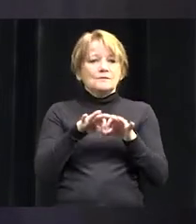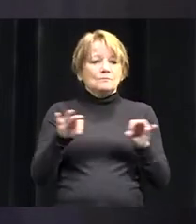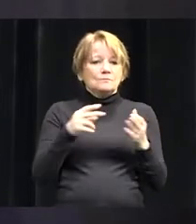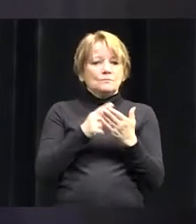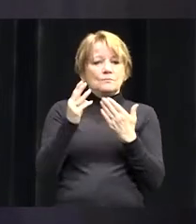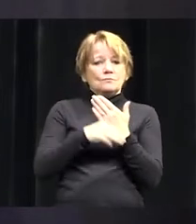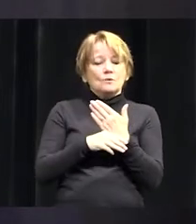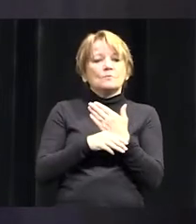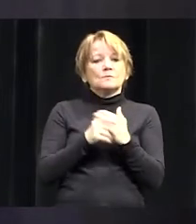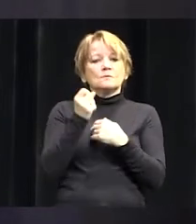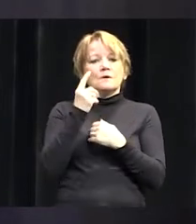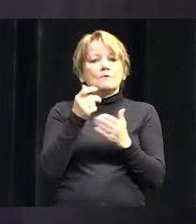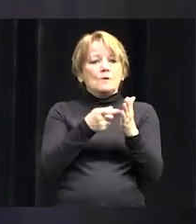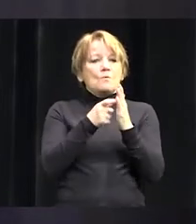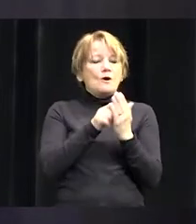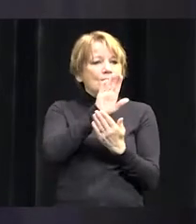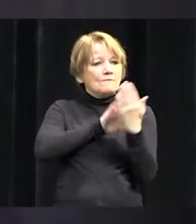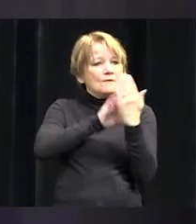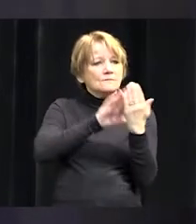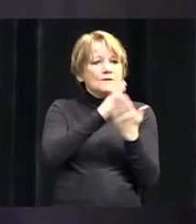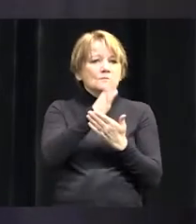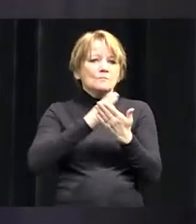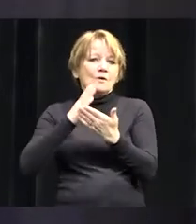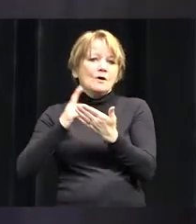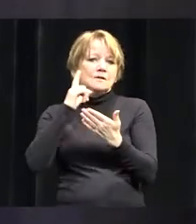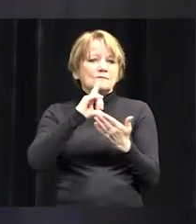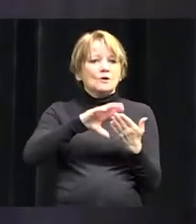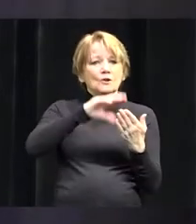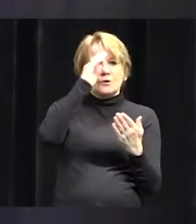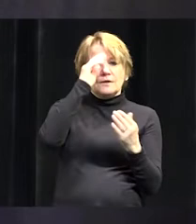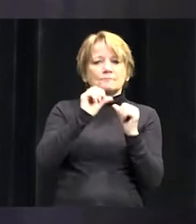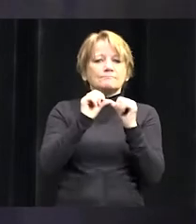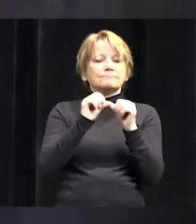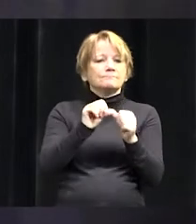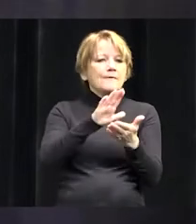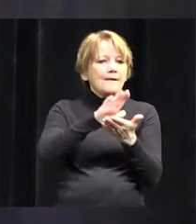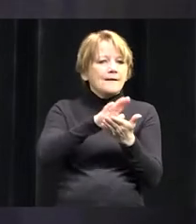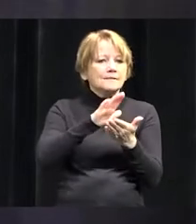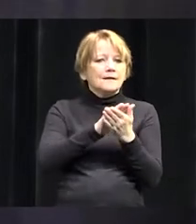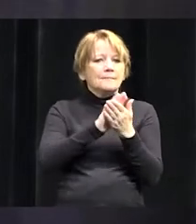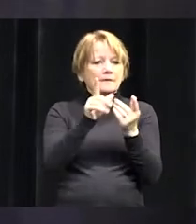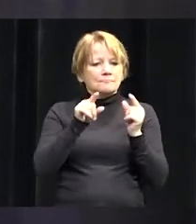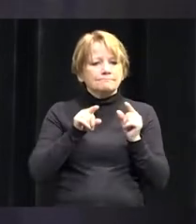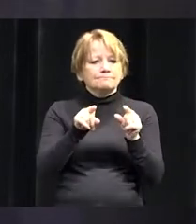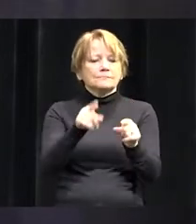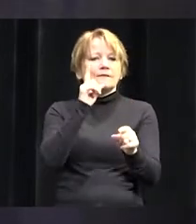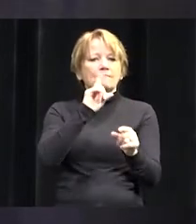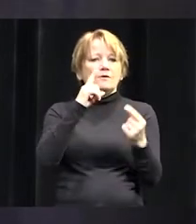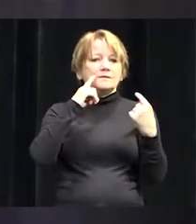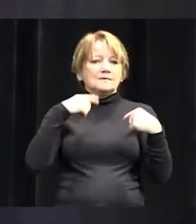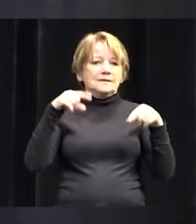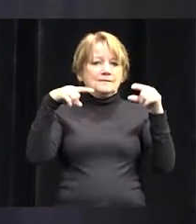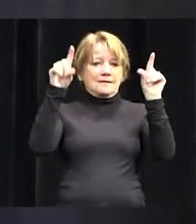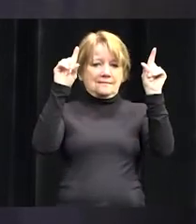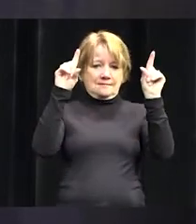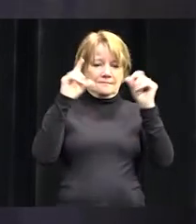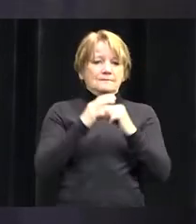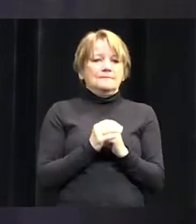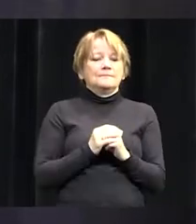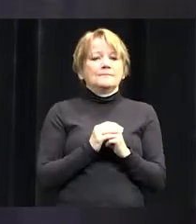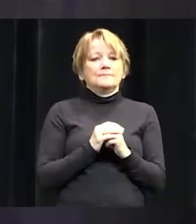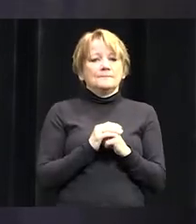programs requiring face-to-face components remained academically on track for success